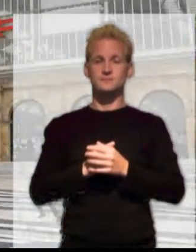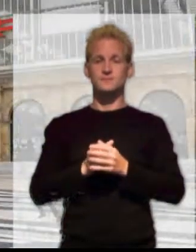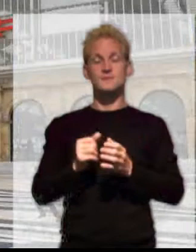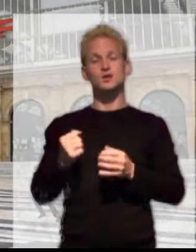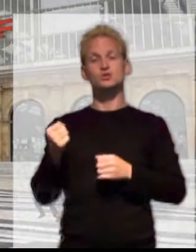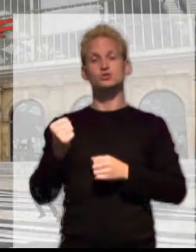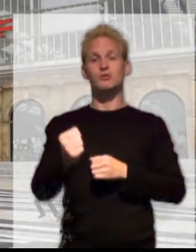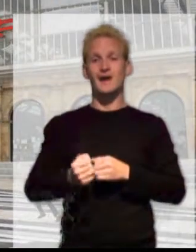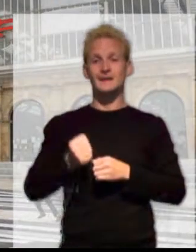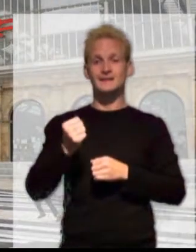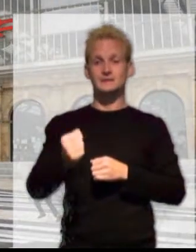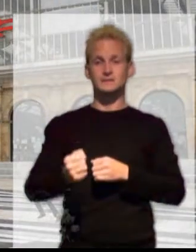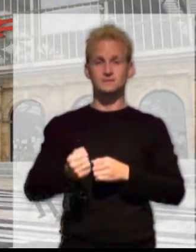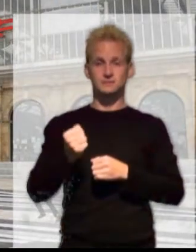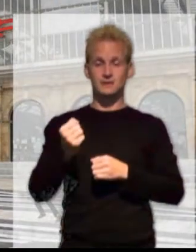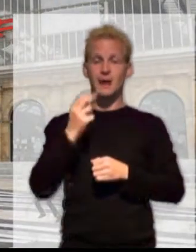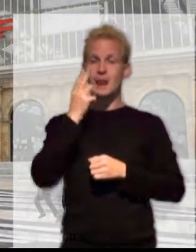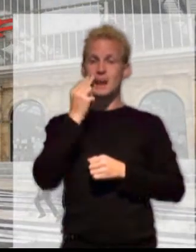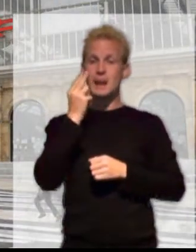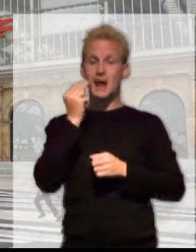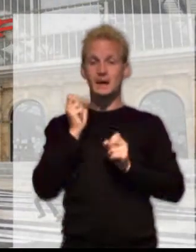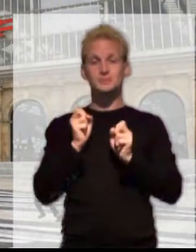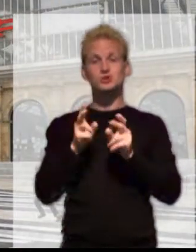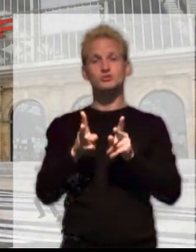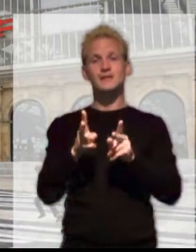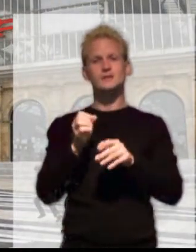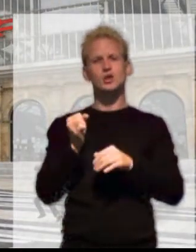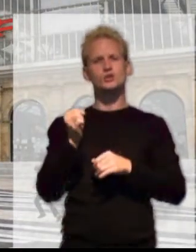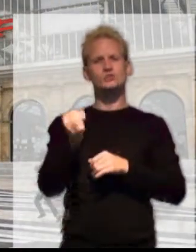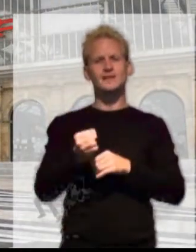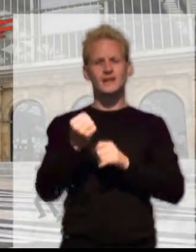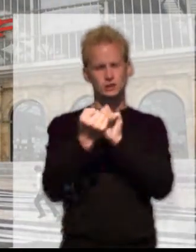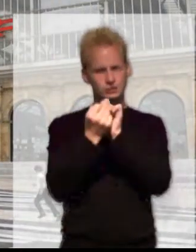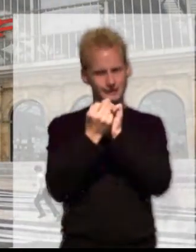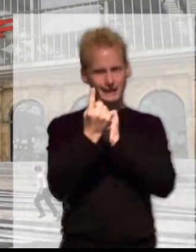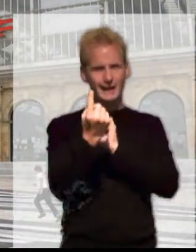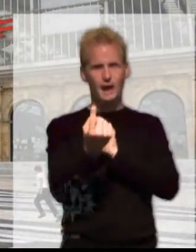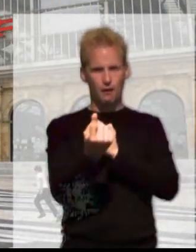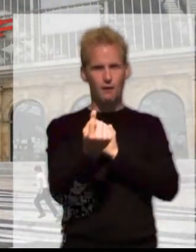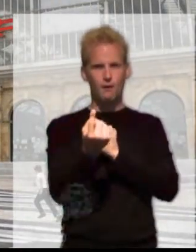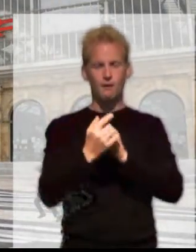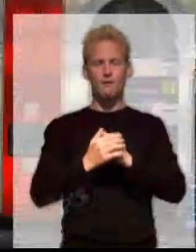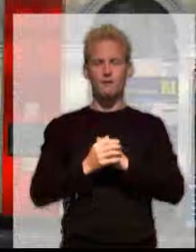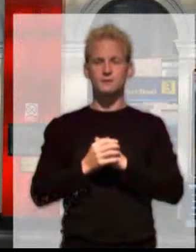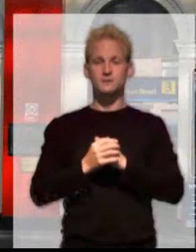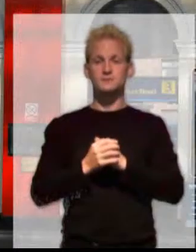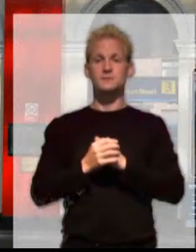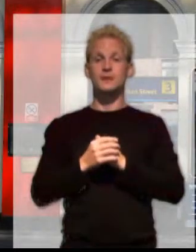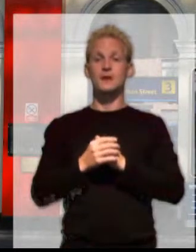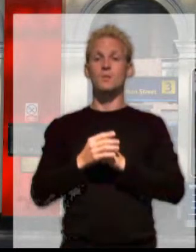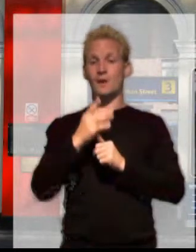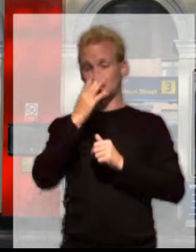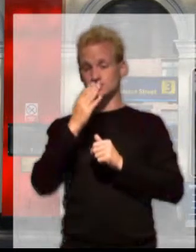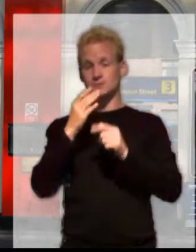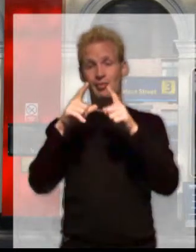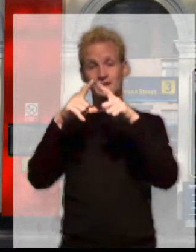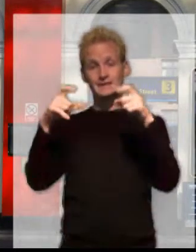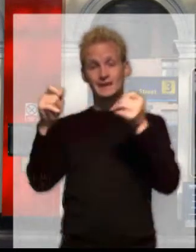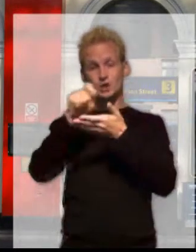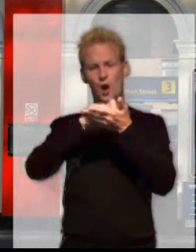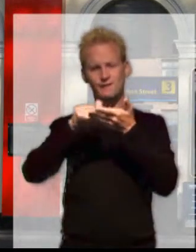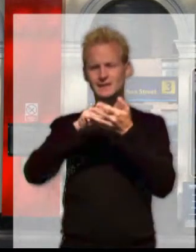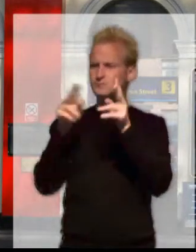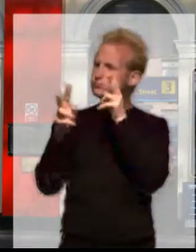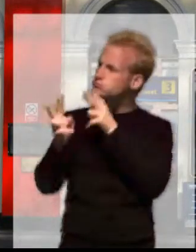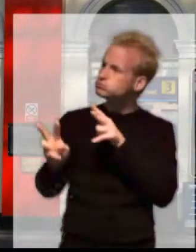By train. Lime Street train station is close to the gallery. Leave the station via the ticket